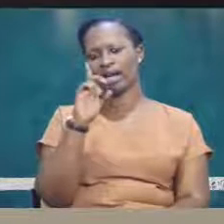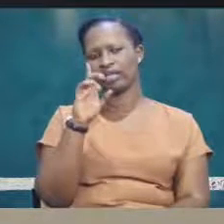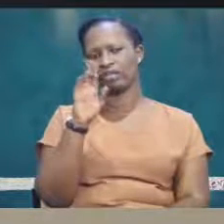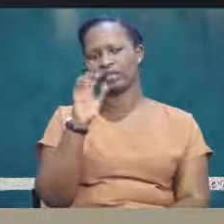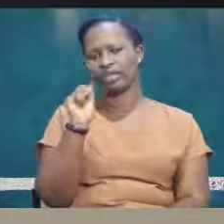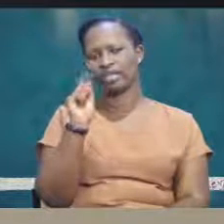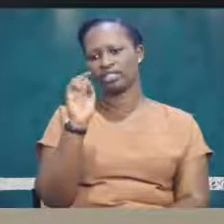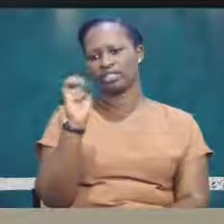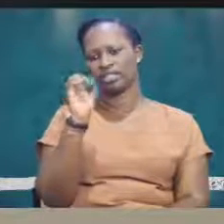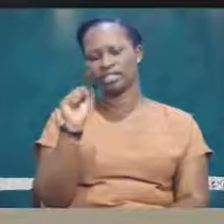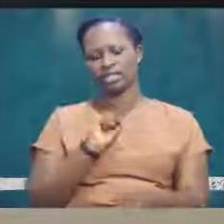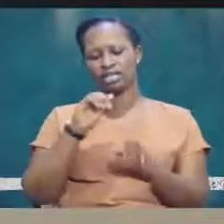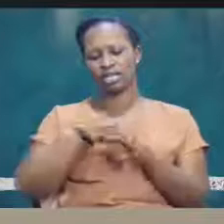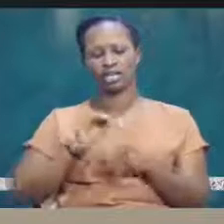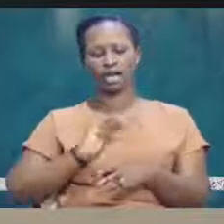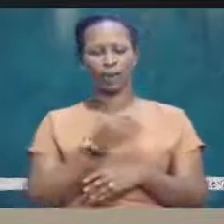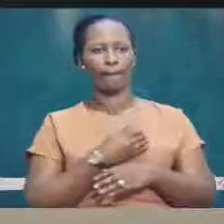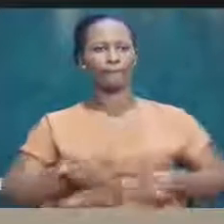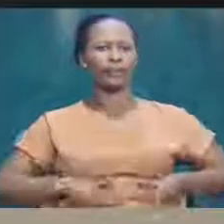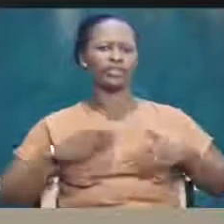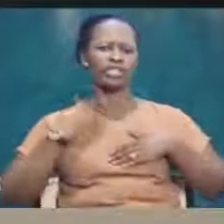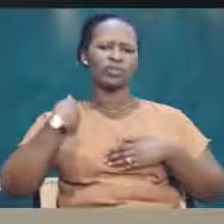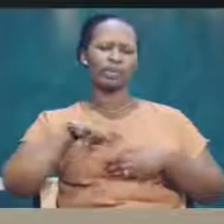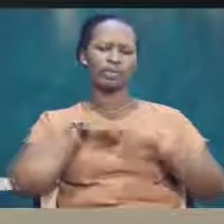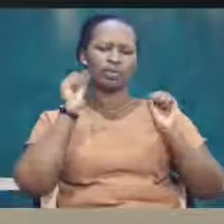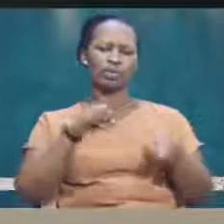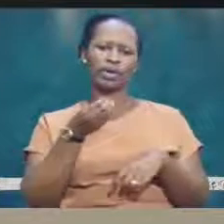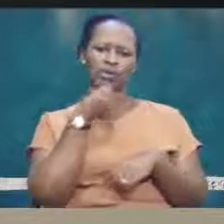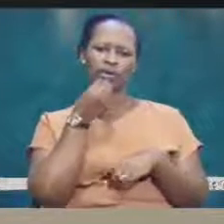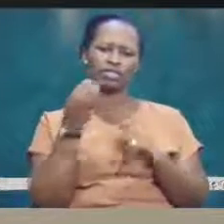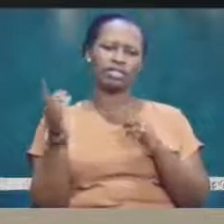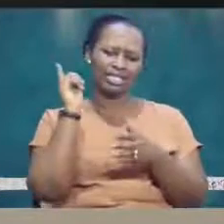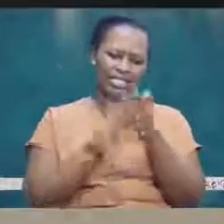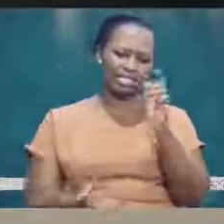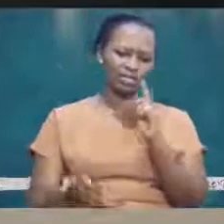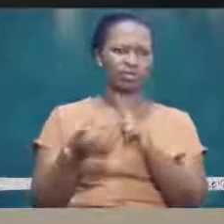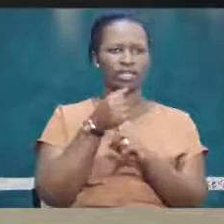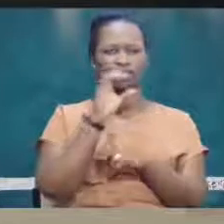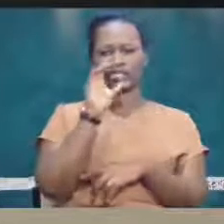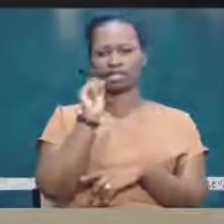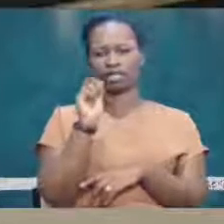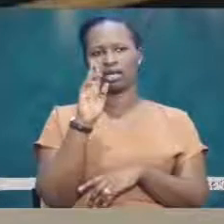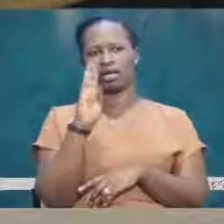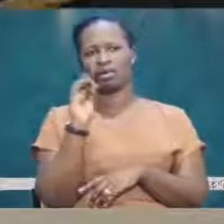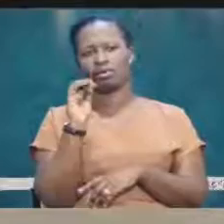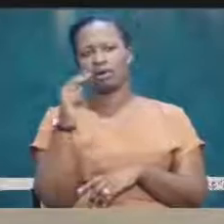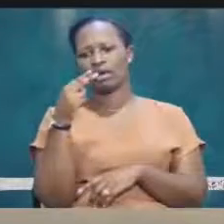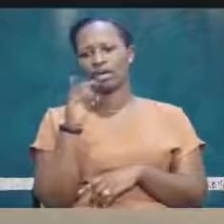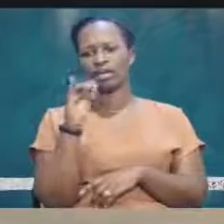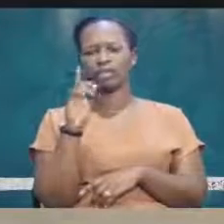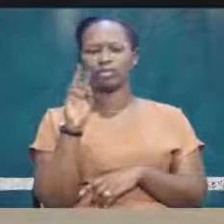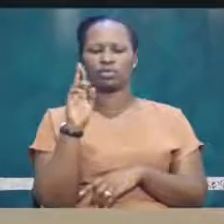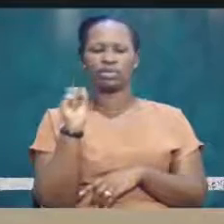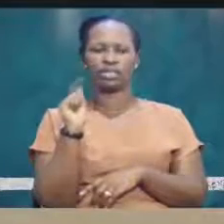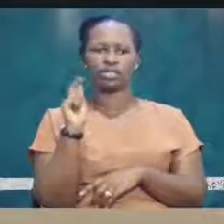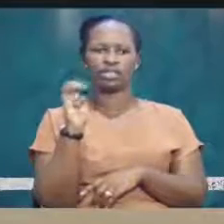What can we eat to get carbohydrates? That is our lesson today. And